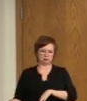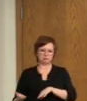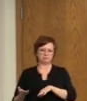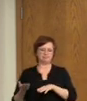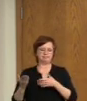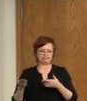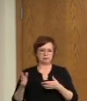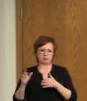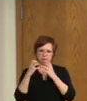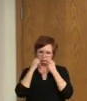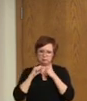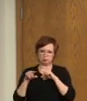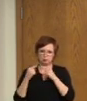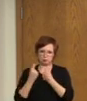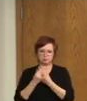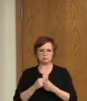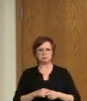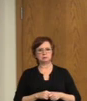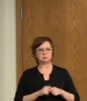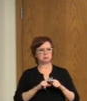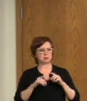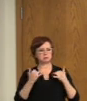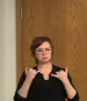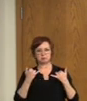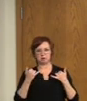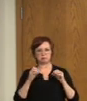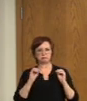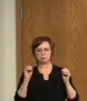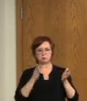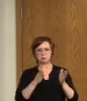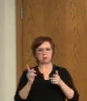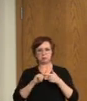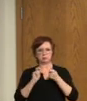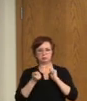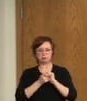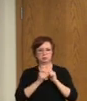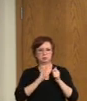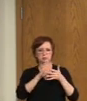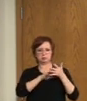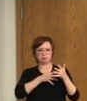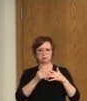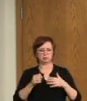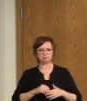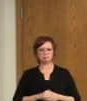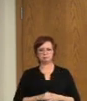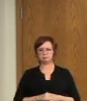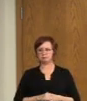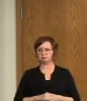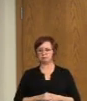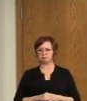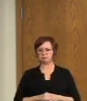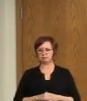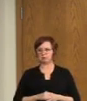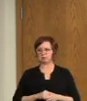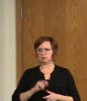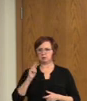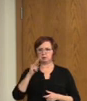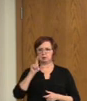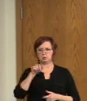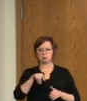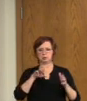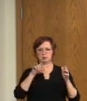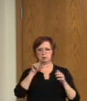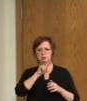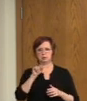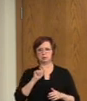office to see if we have to adjust. But at this time, there's no plans to adjust that schedule right now for phase 1. Do you have a follow-up question,